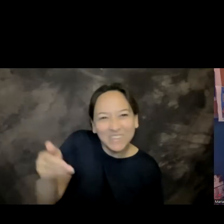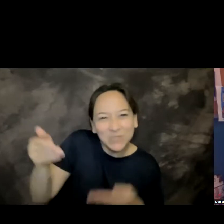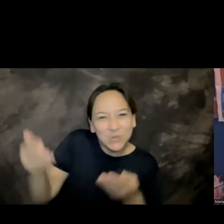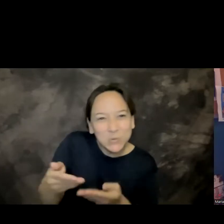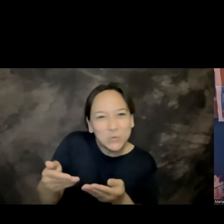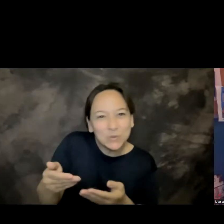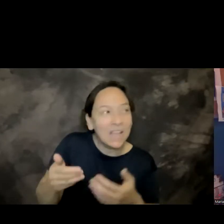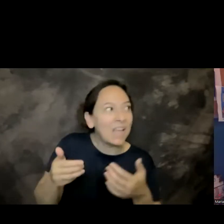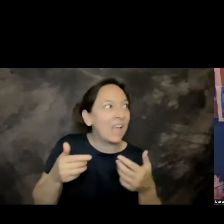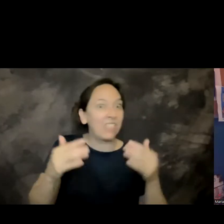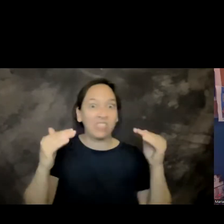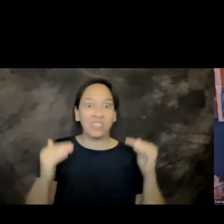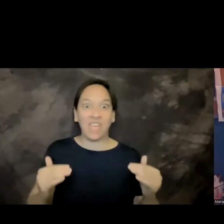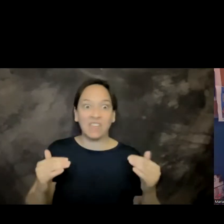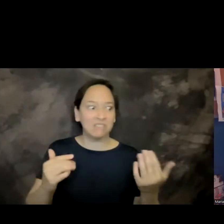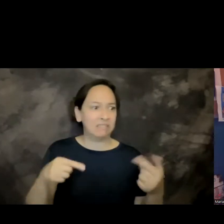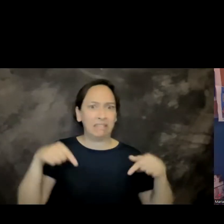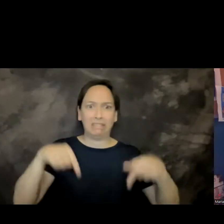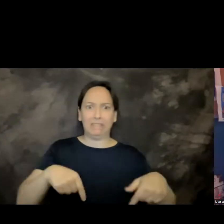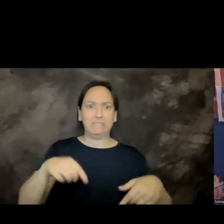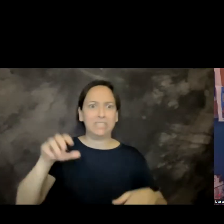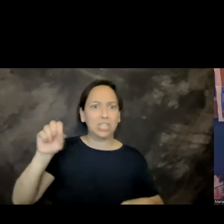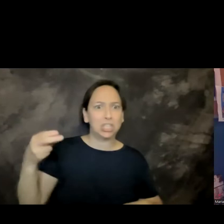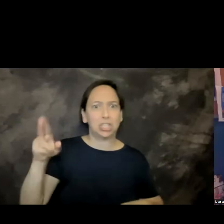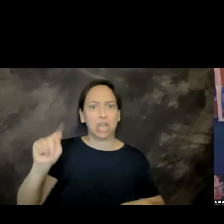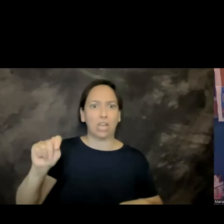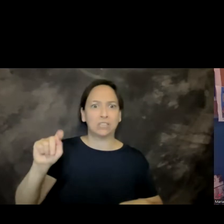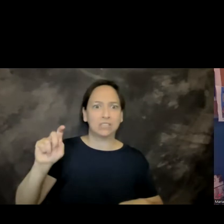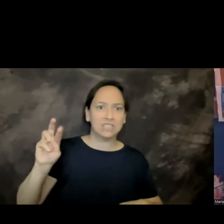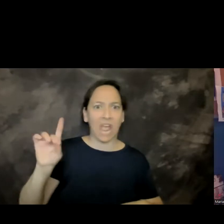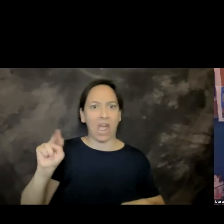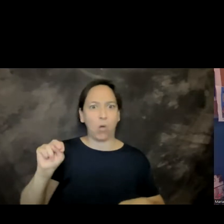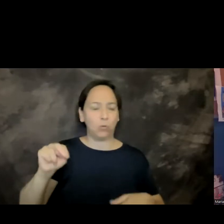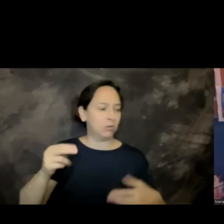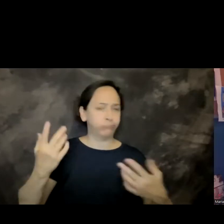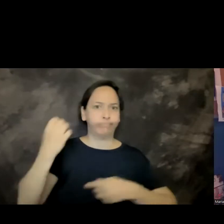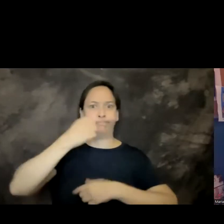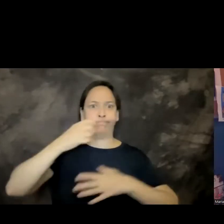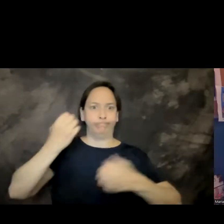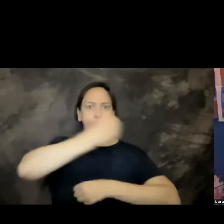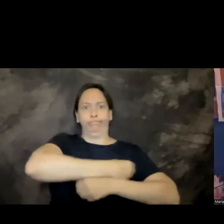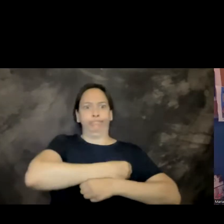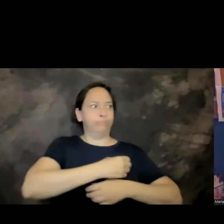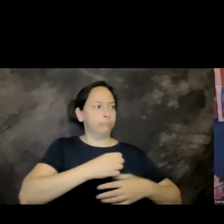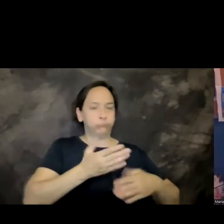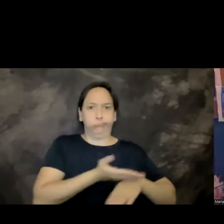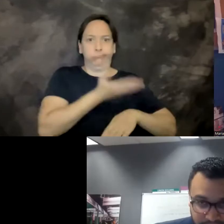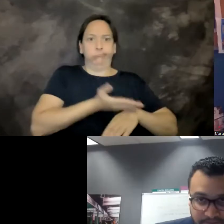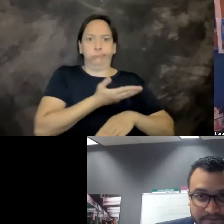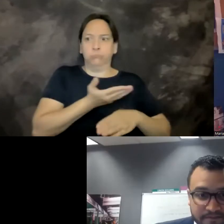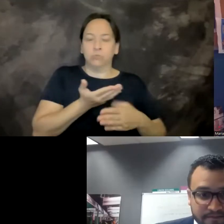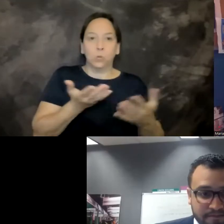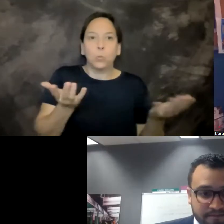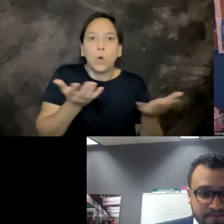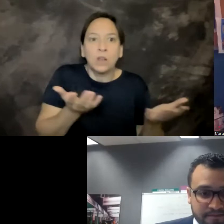is this shutdown, why is it happening, why is it happening now, and what is the state doing to ensure that we are supporting our